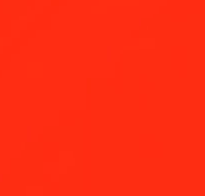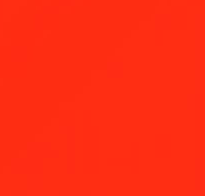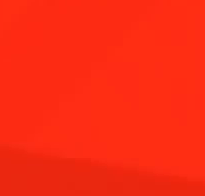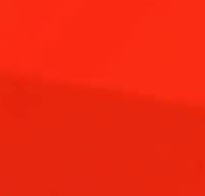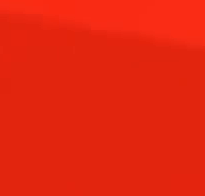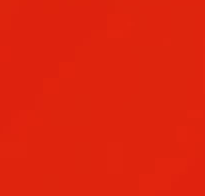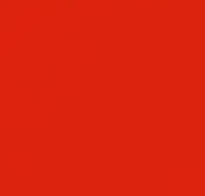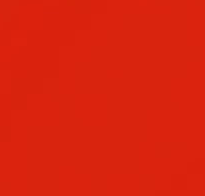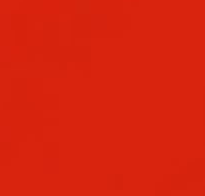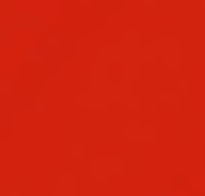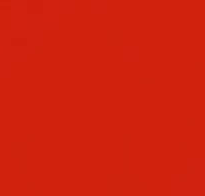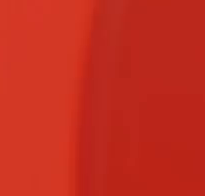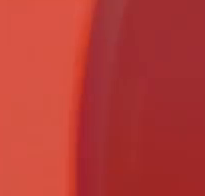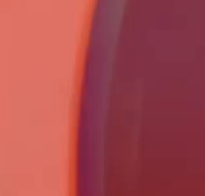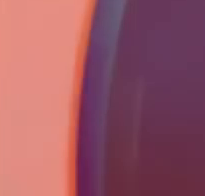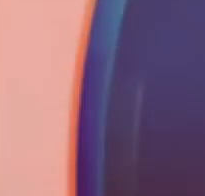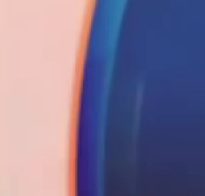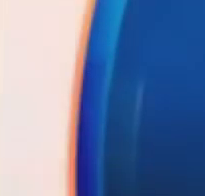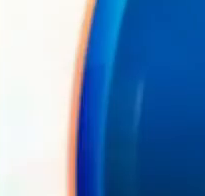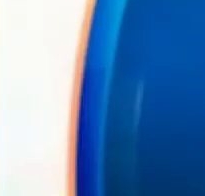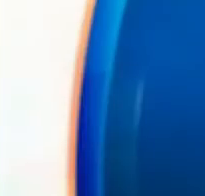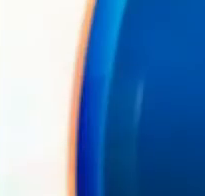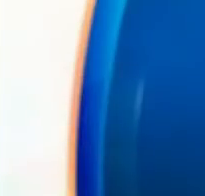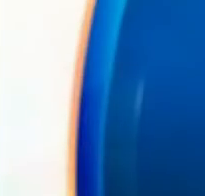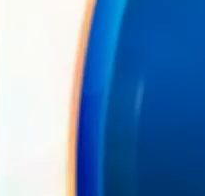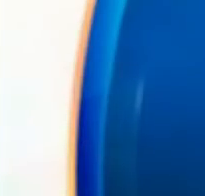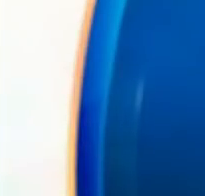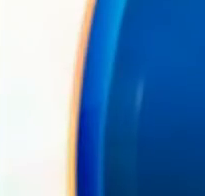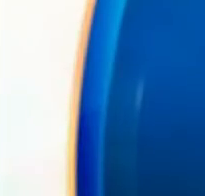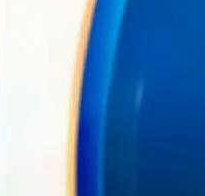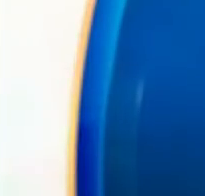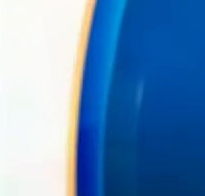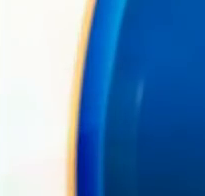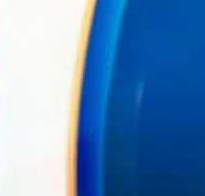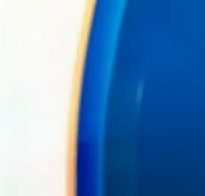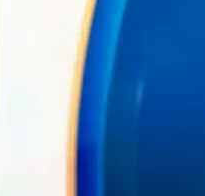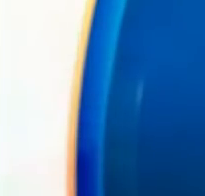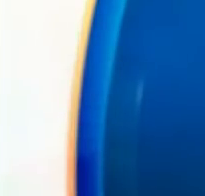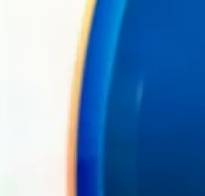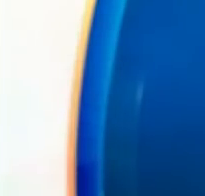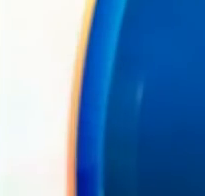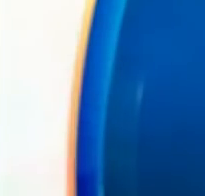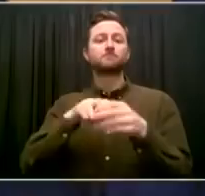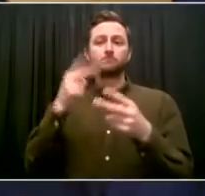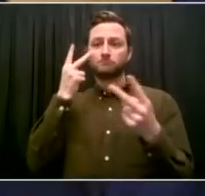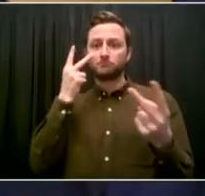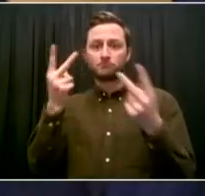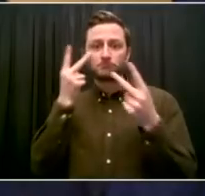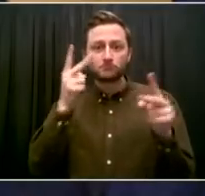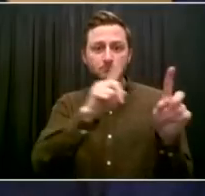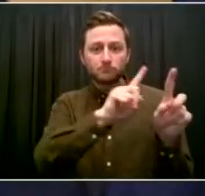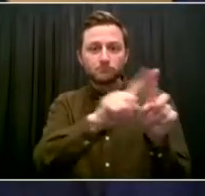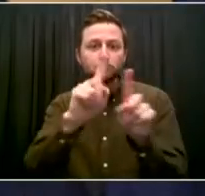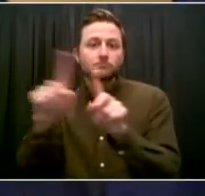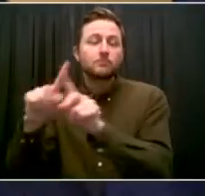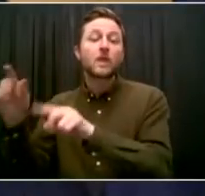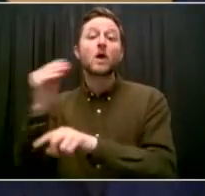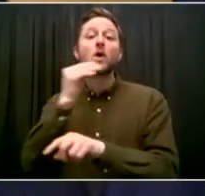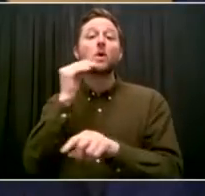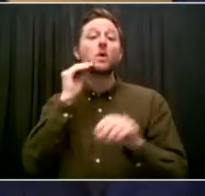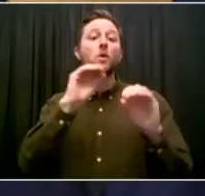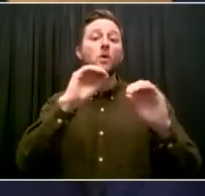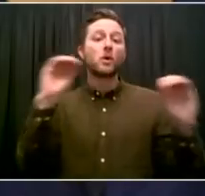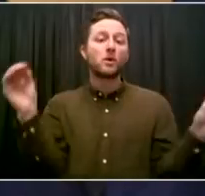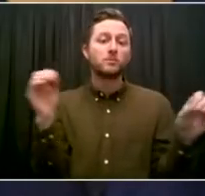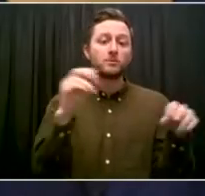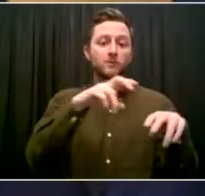This is breaking news. Right now, Mayor Adams and Chancellor Banks are making an announcement. Let's go to it. We know we have a job